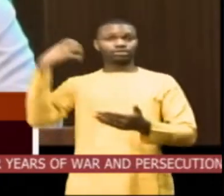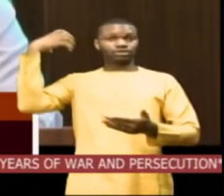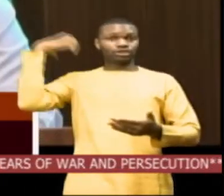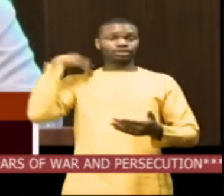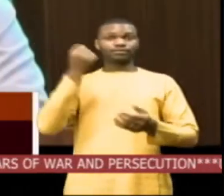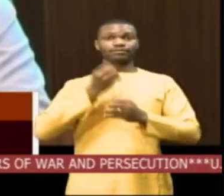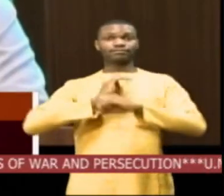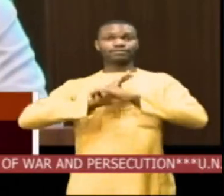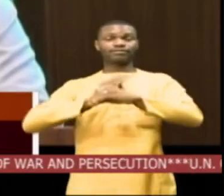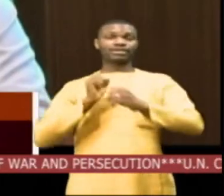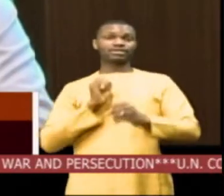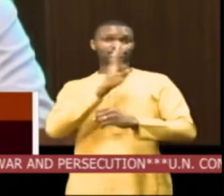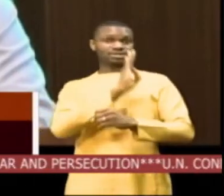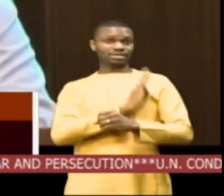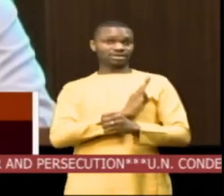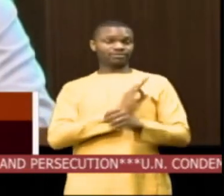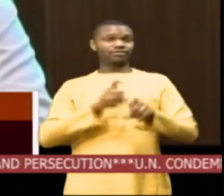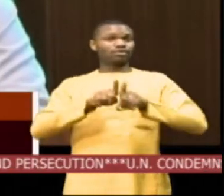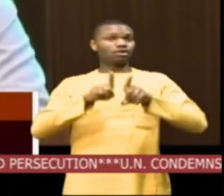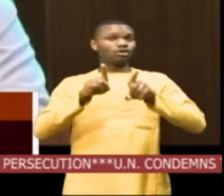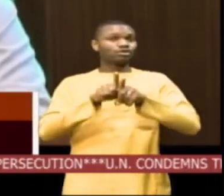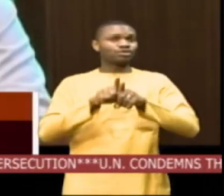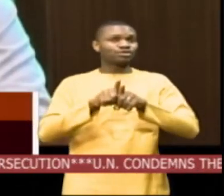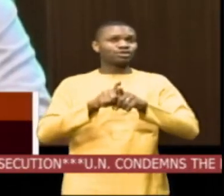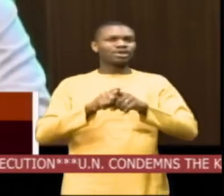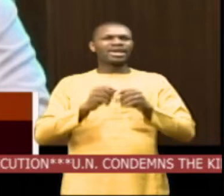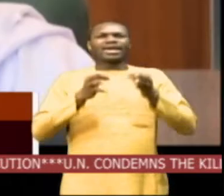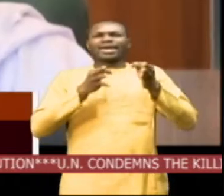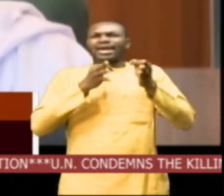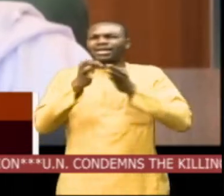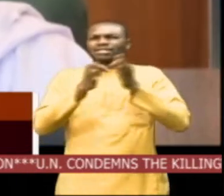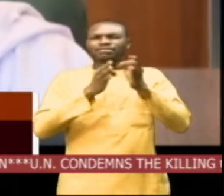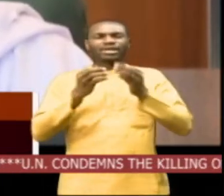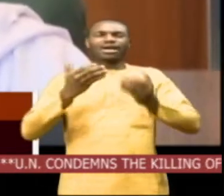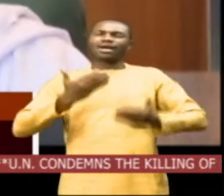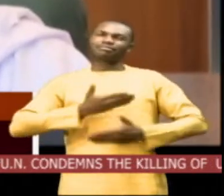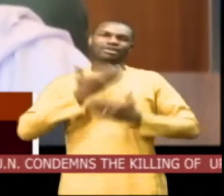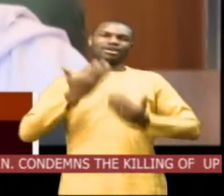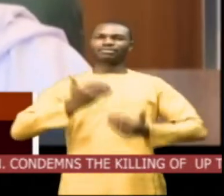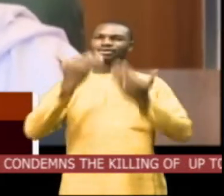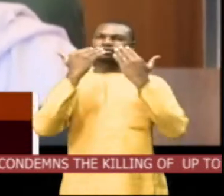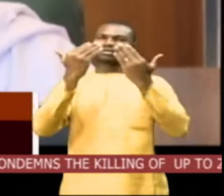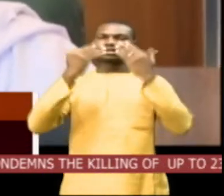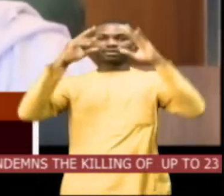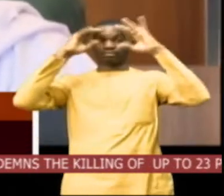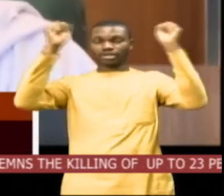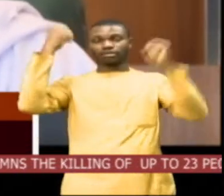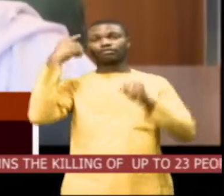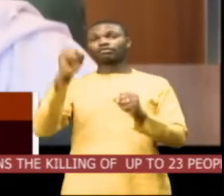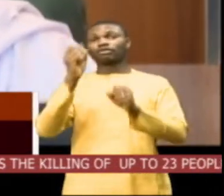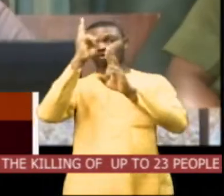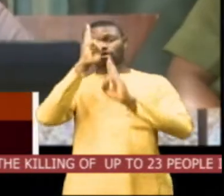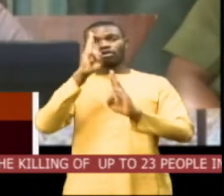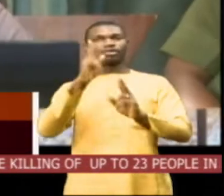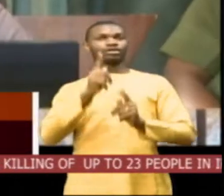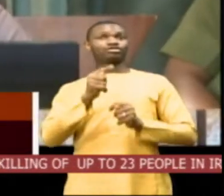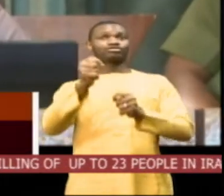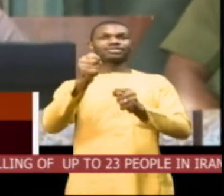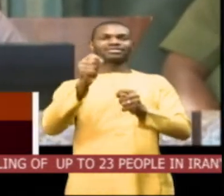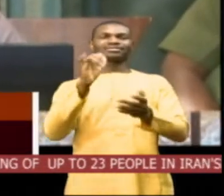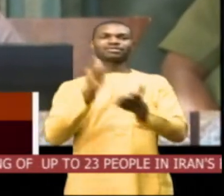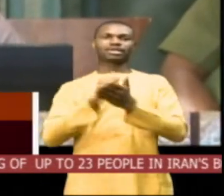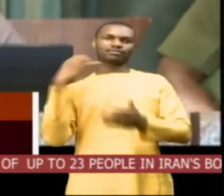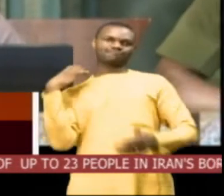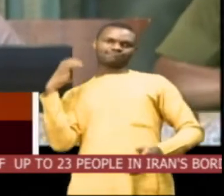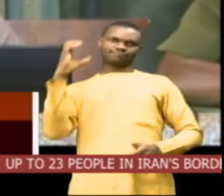General Lucky Irabu, on behalf of the service chiefs, expressed gratitude to the President for the honor and trust bestowed on them,